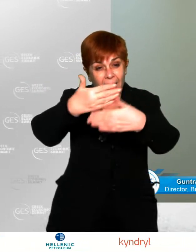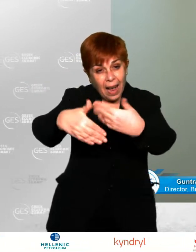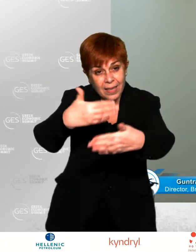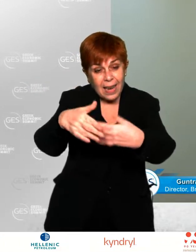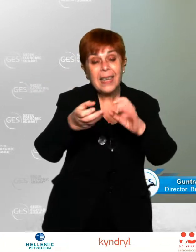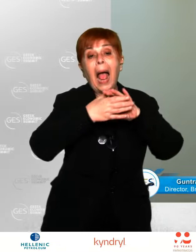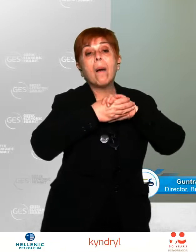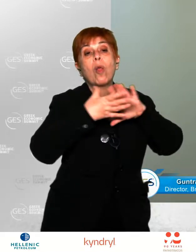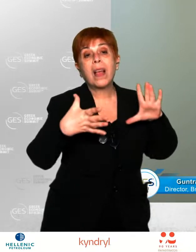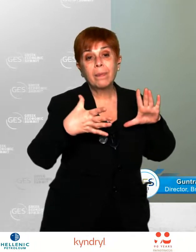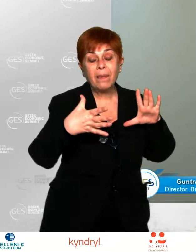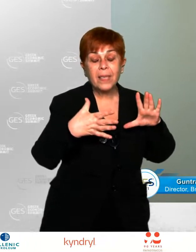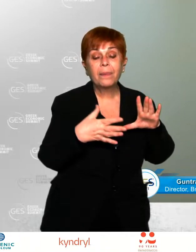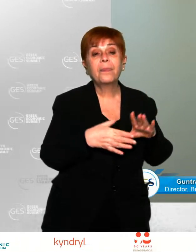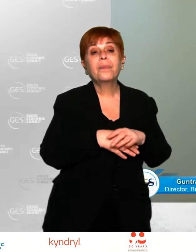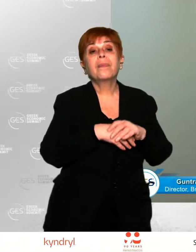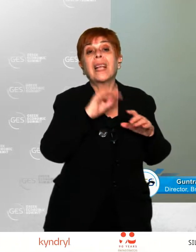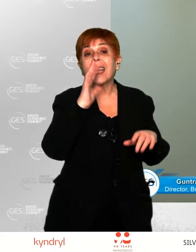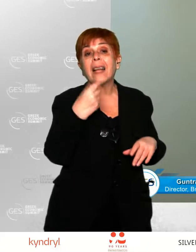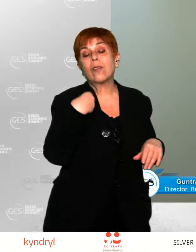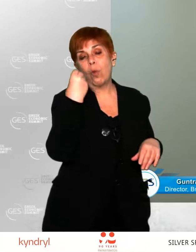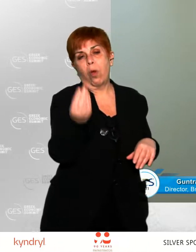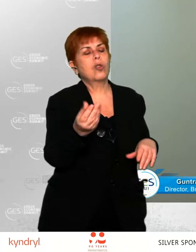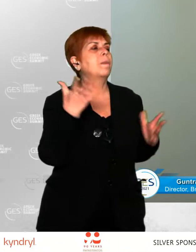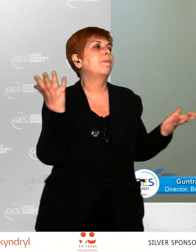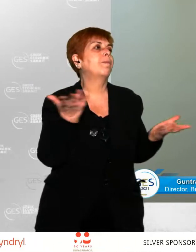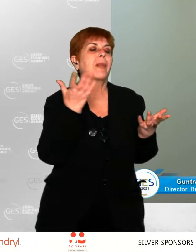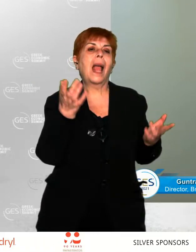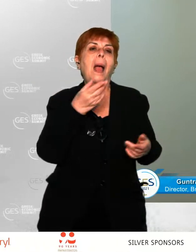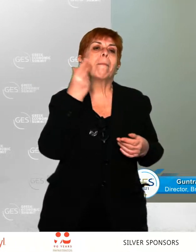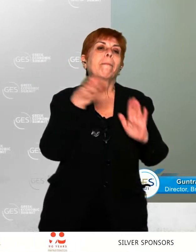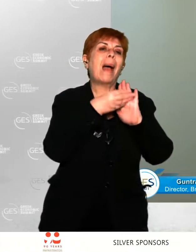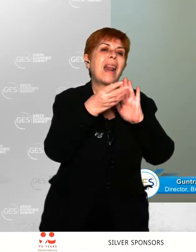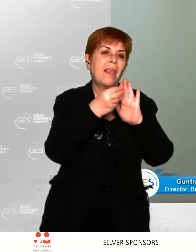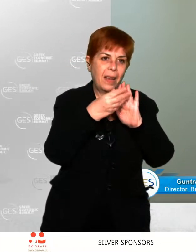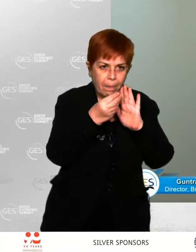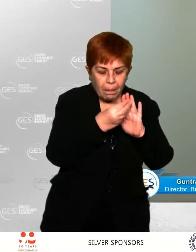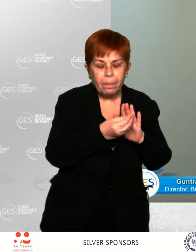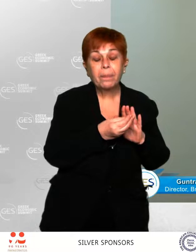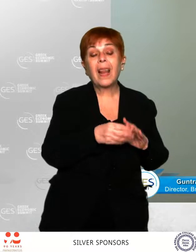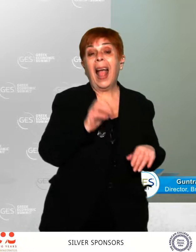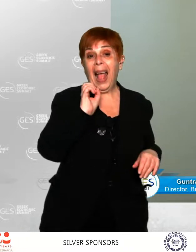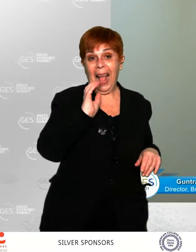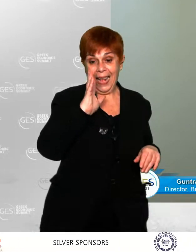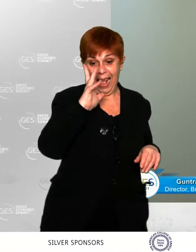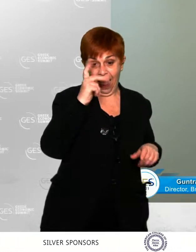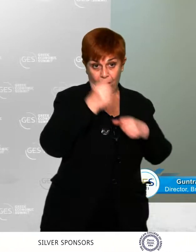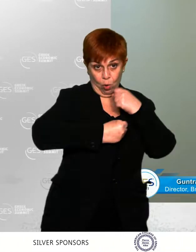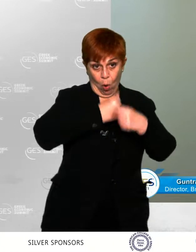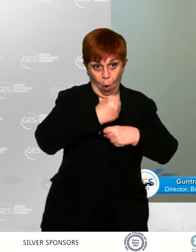throw at you some numbers, currently every year we need